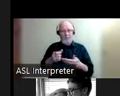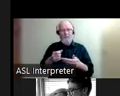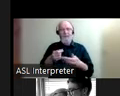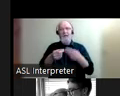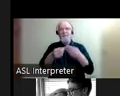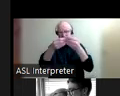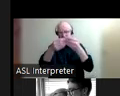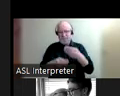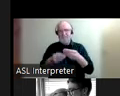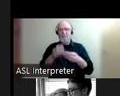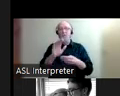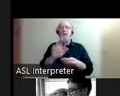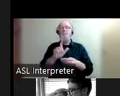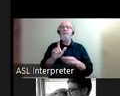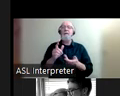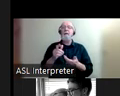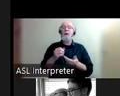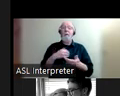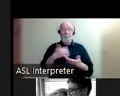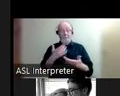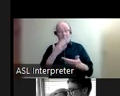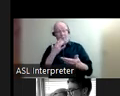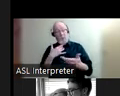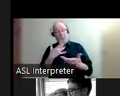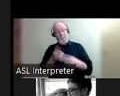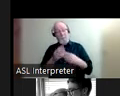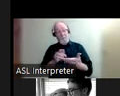your library, and you just click on and borrow them.